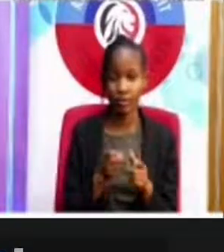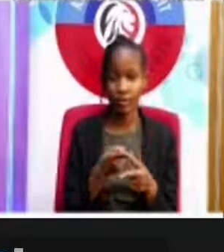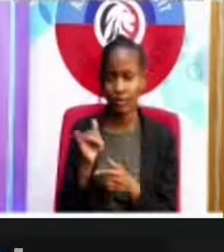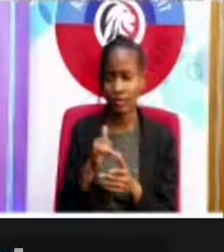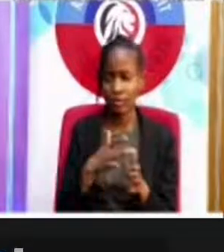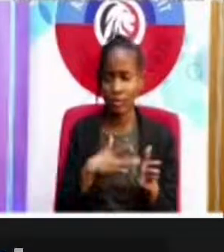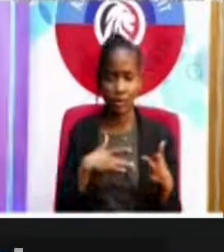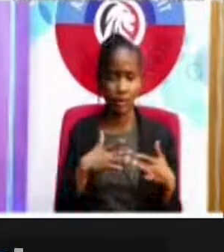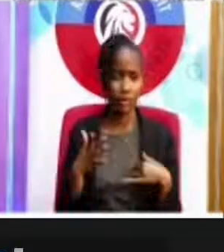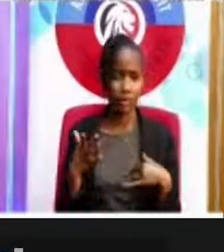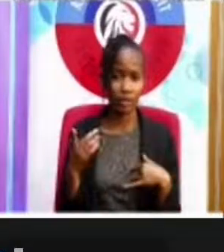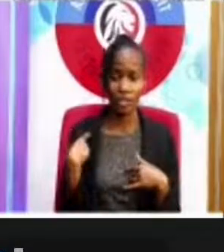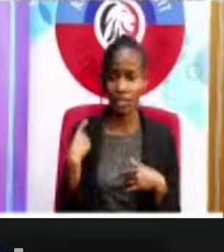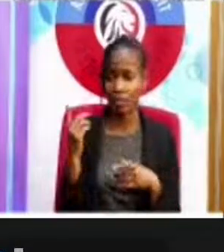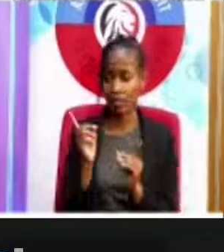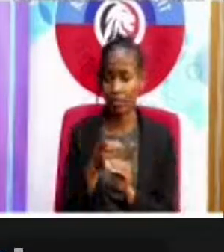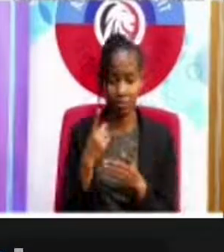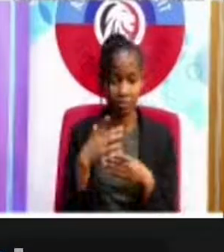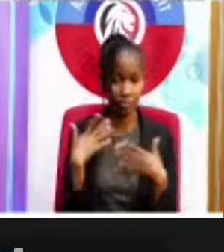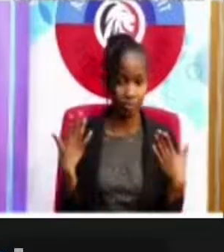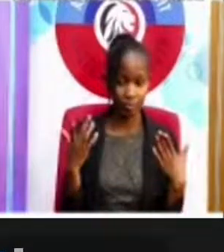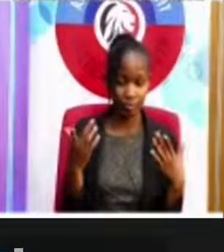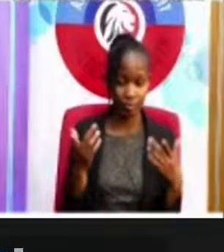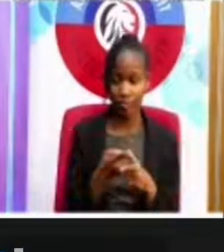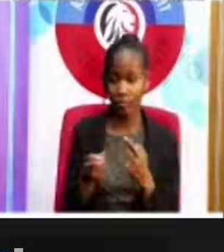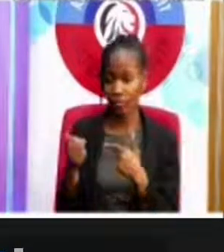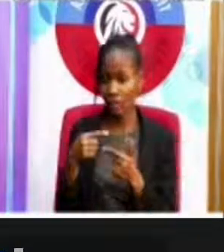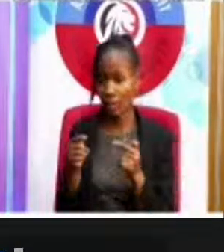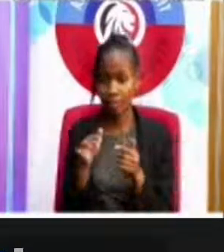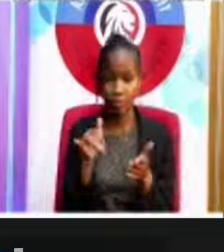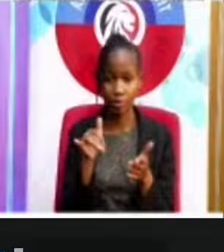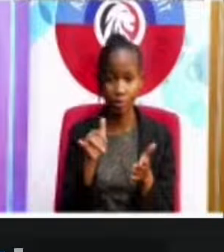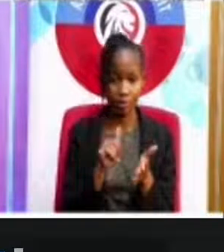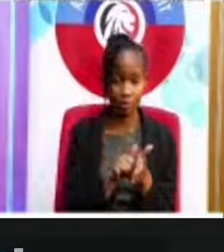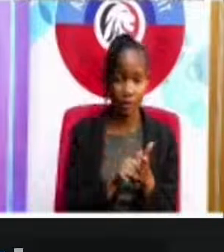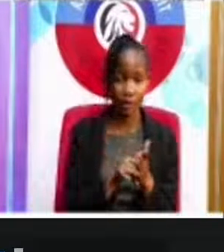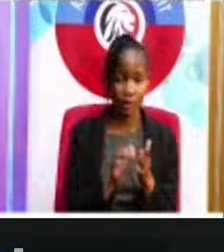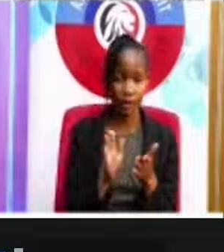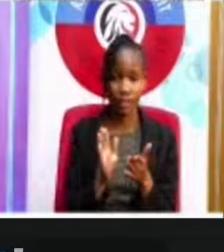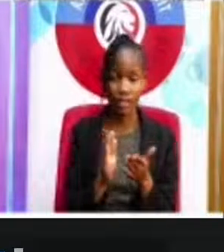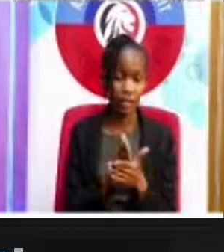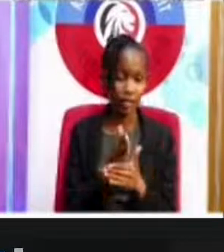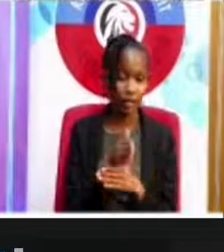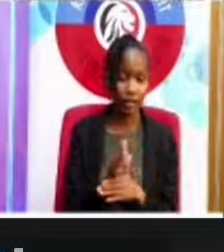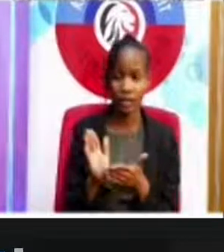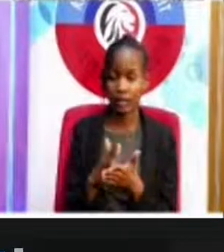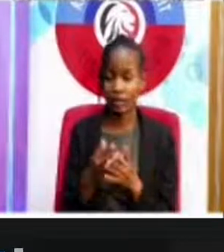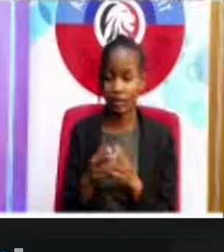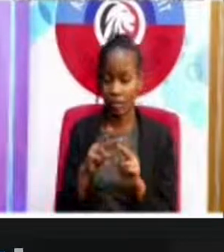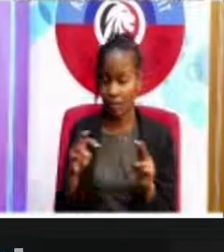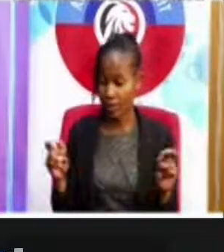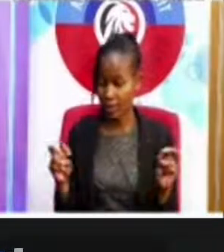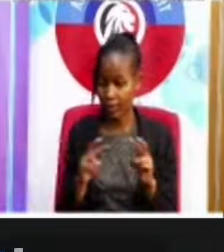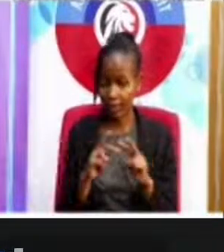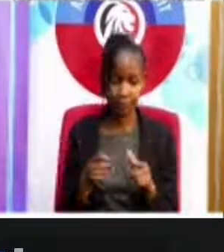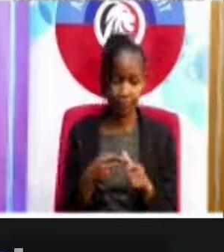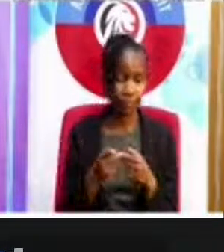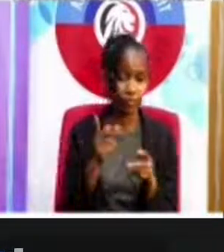factors. And they come to this after some research and putting data